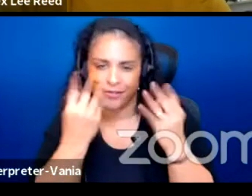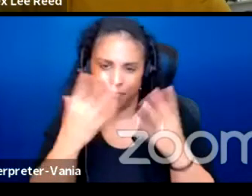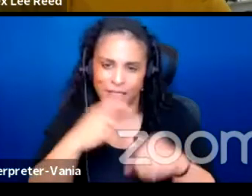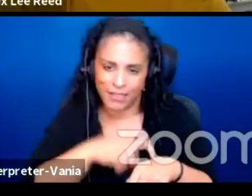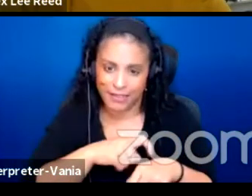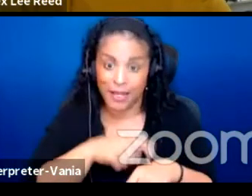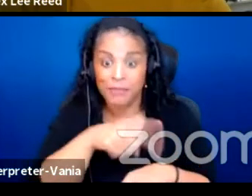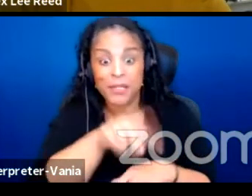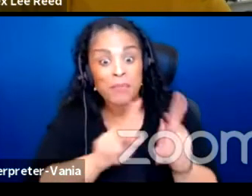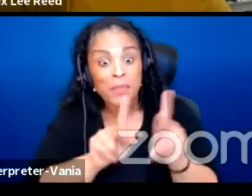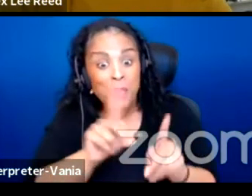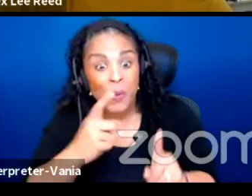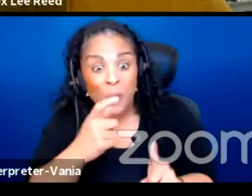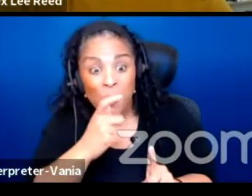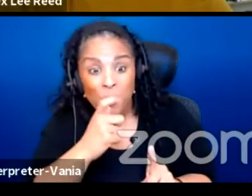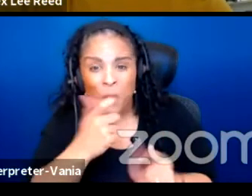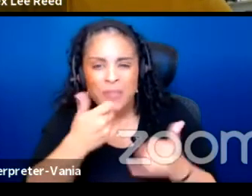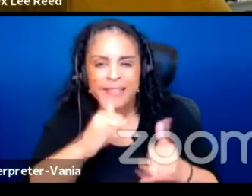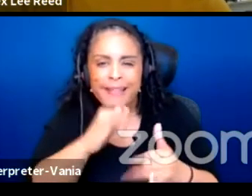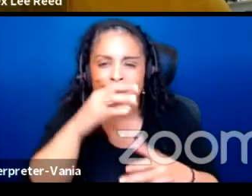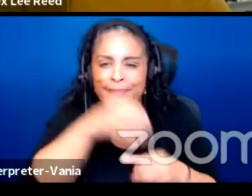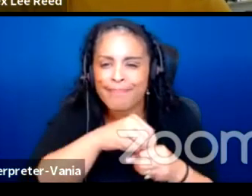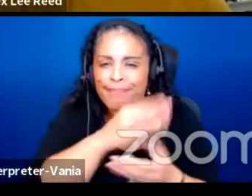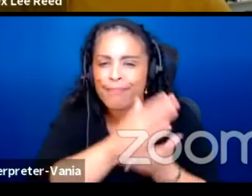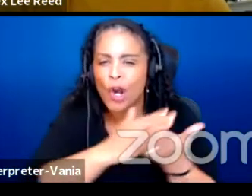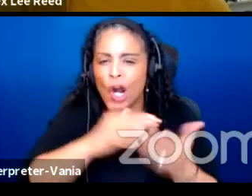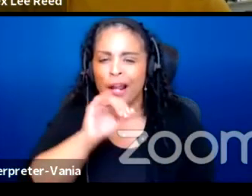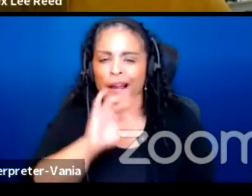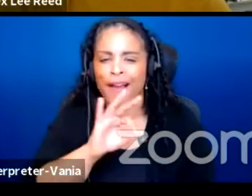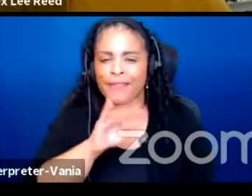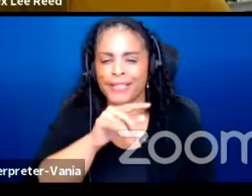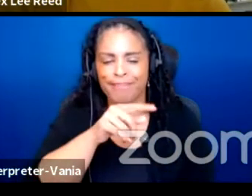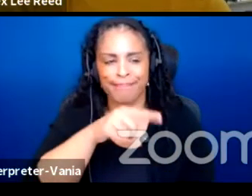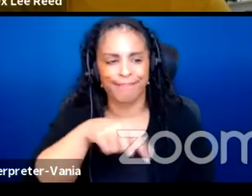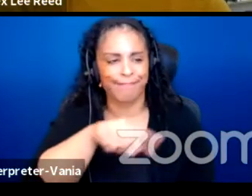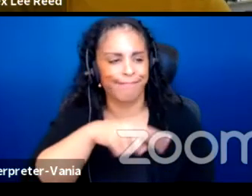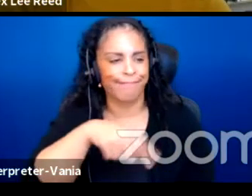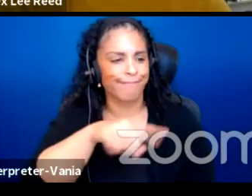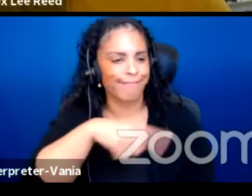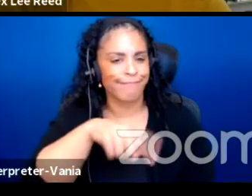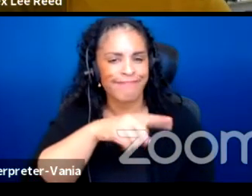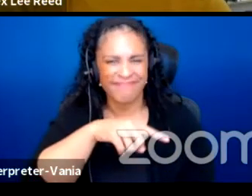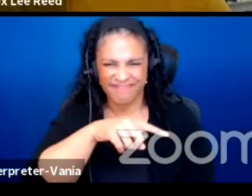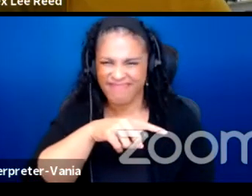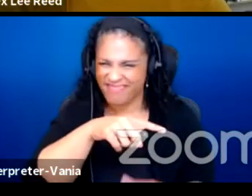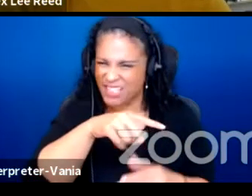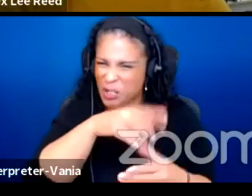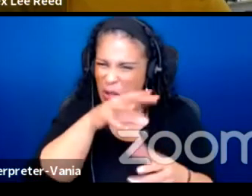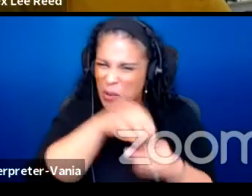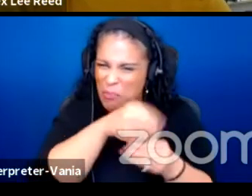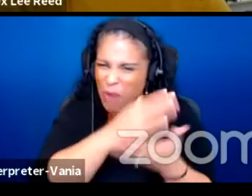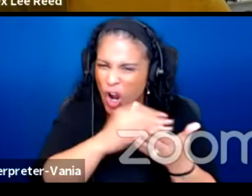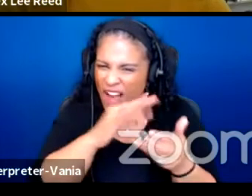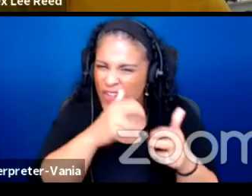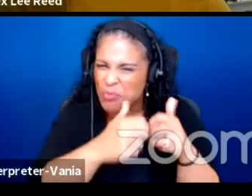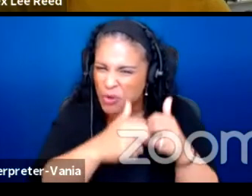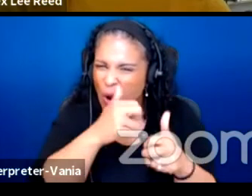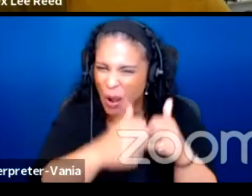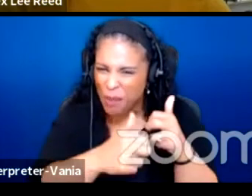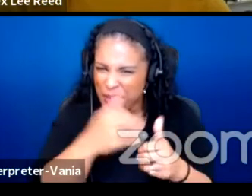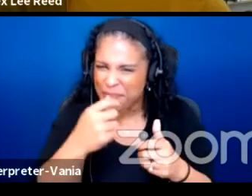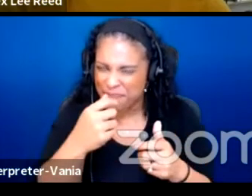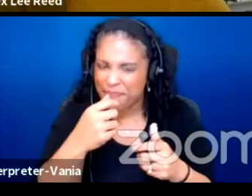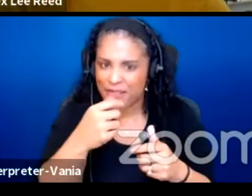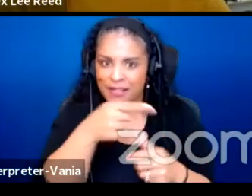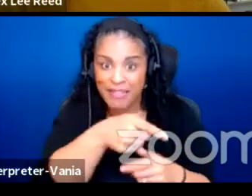people who are still part of the problem making